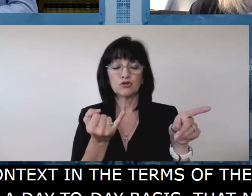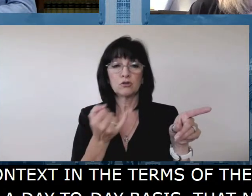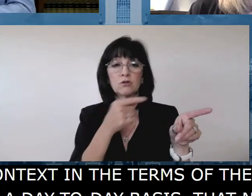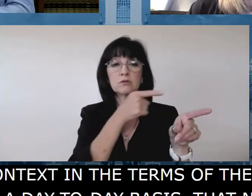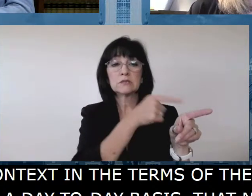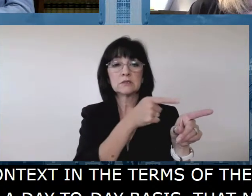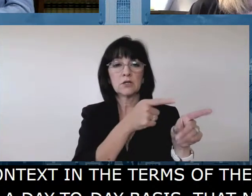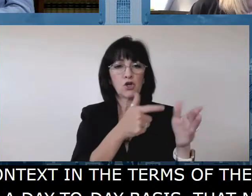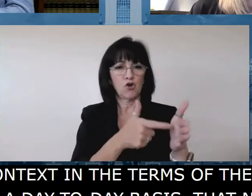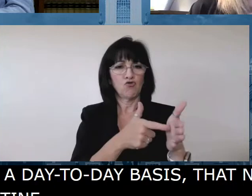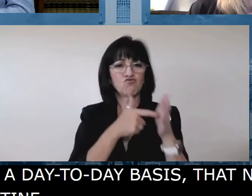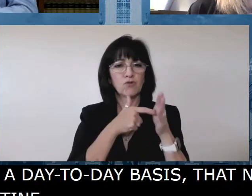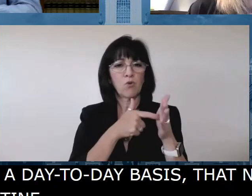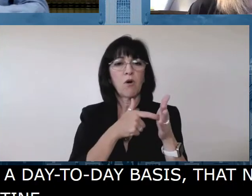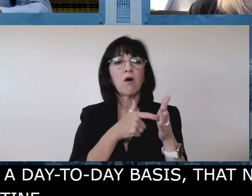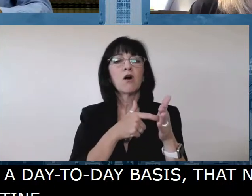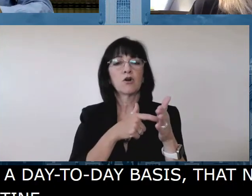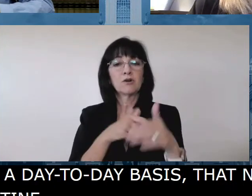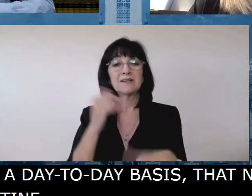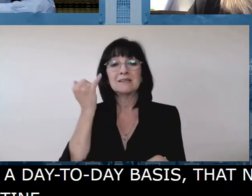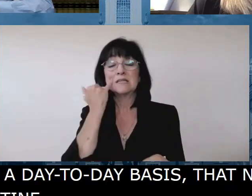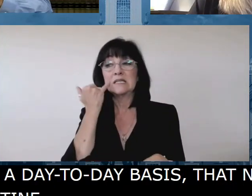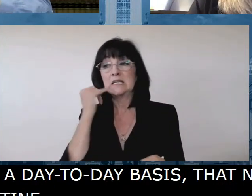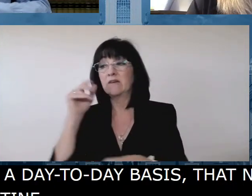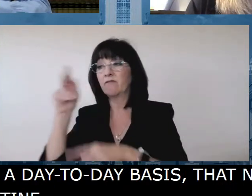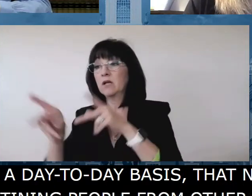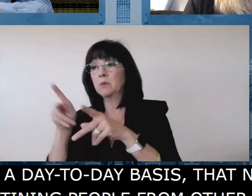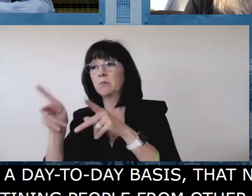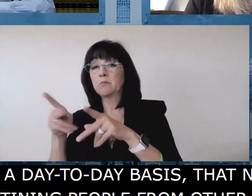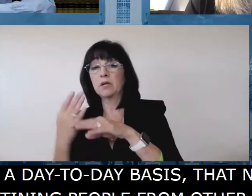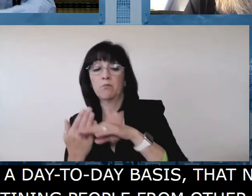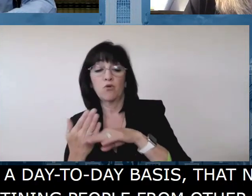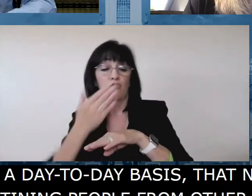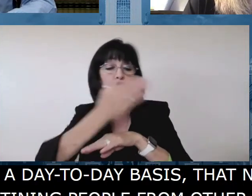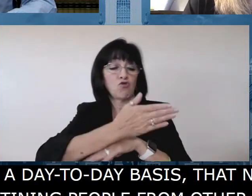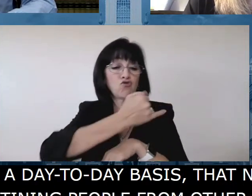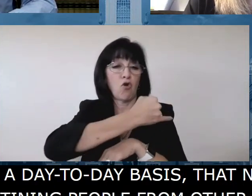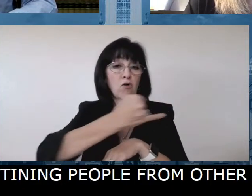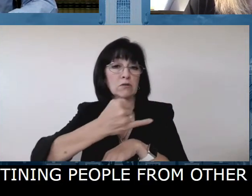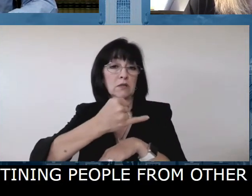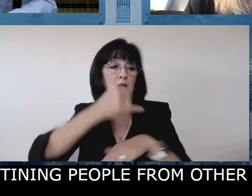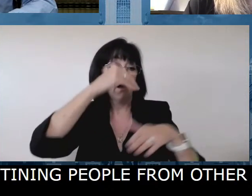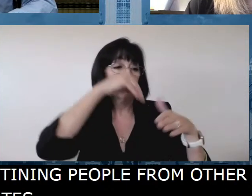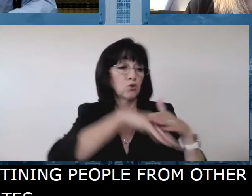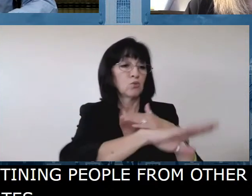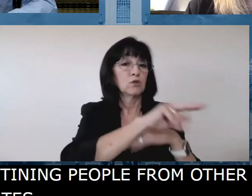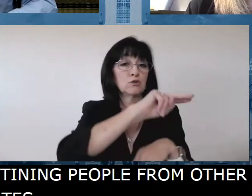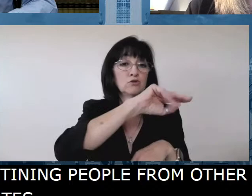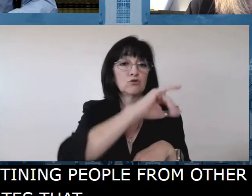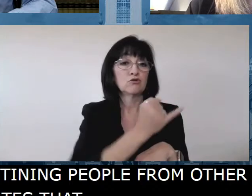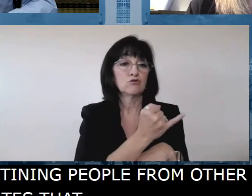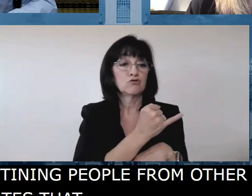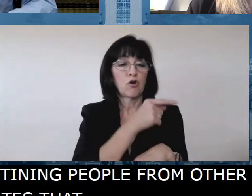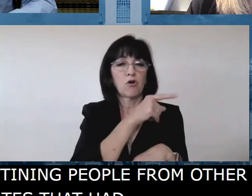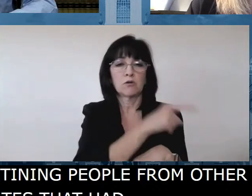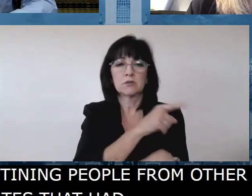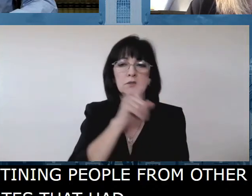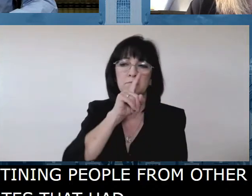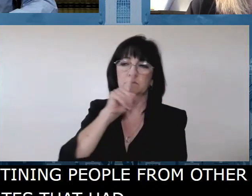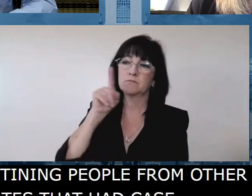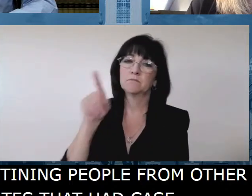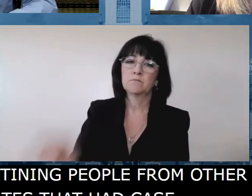quarantining people from other states who were coming, other states who had case levels above